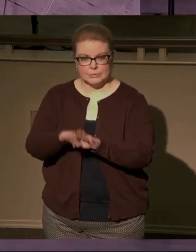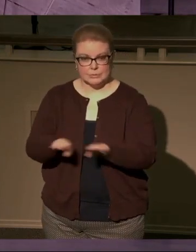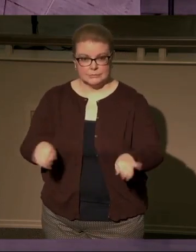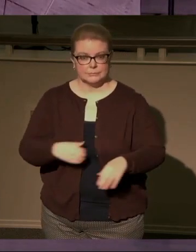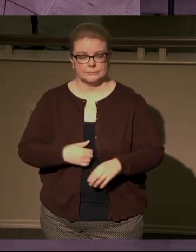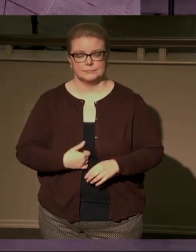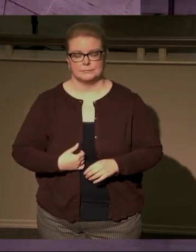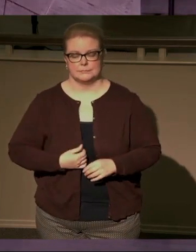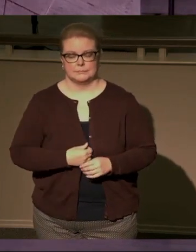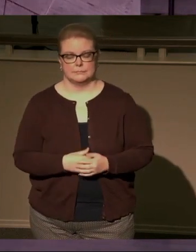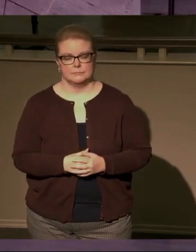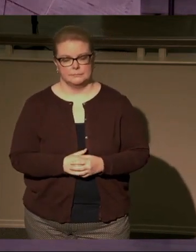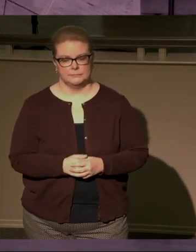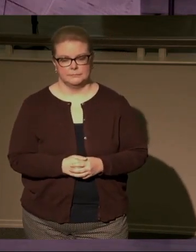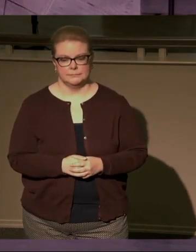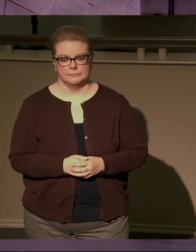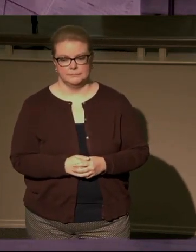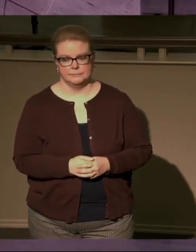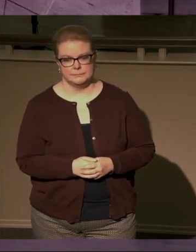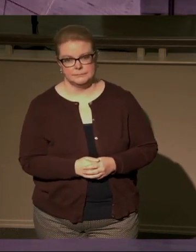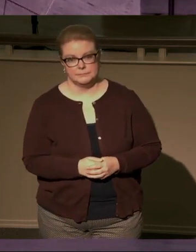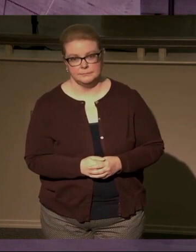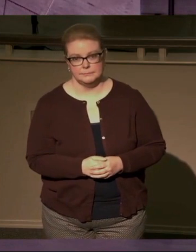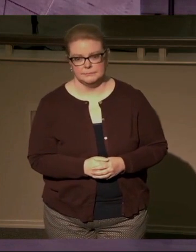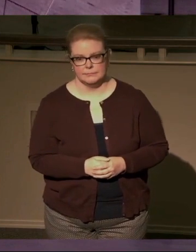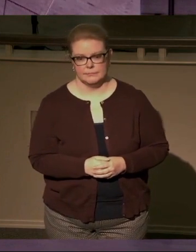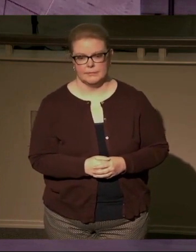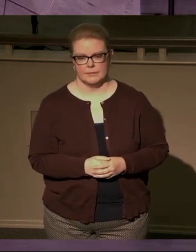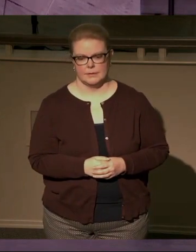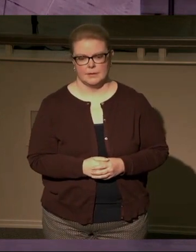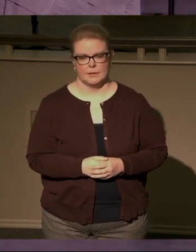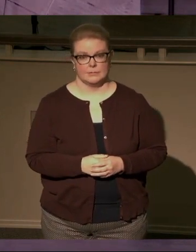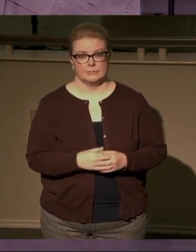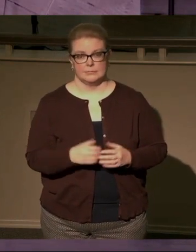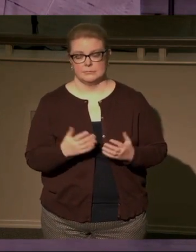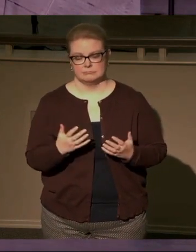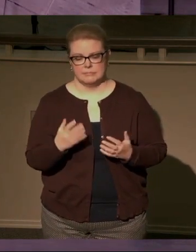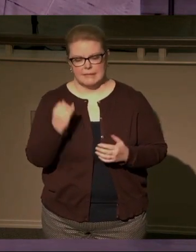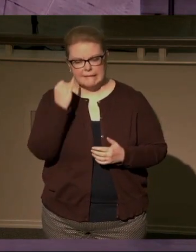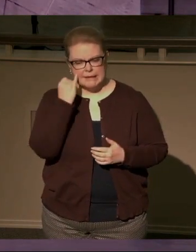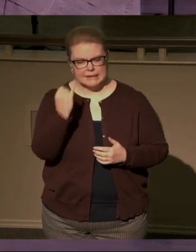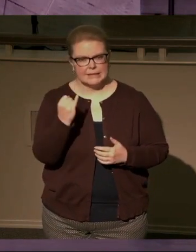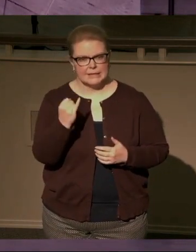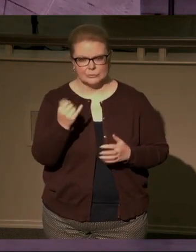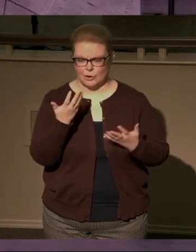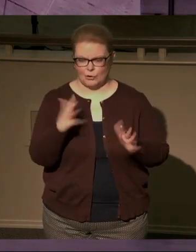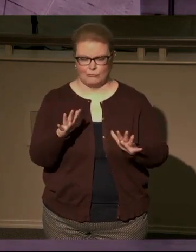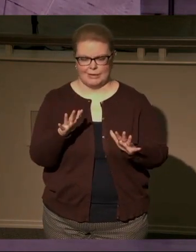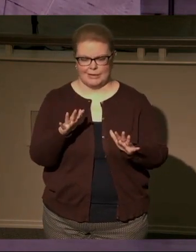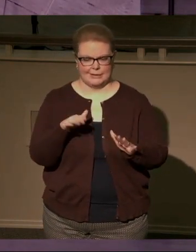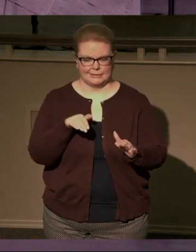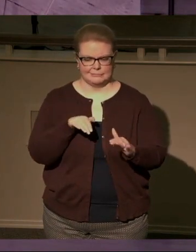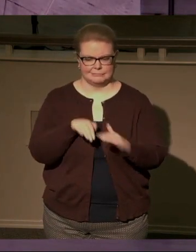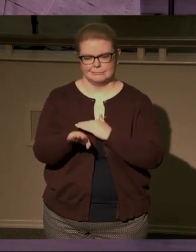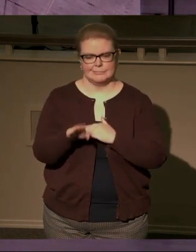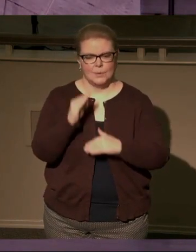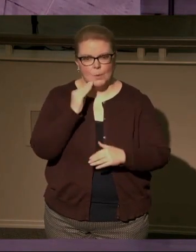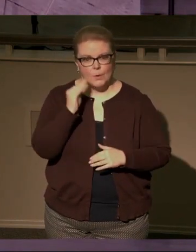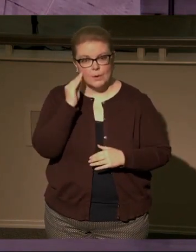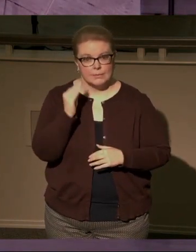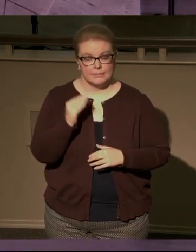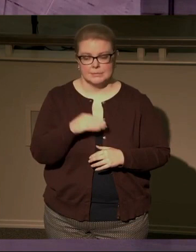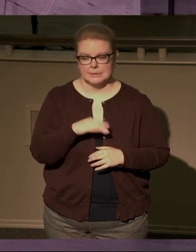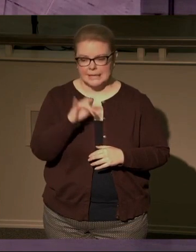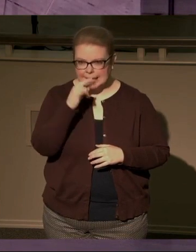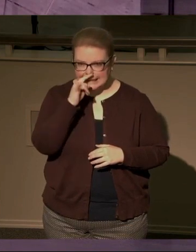the line and has already hit most of our homes. as our kids are coming out with the